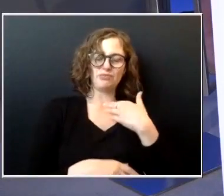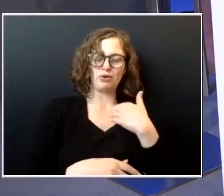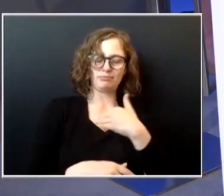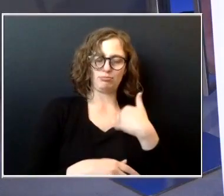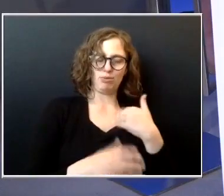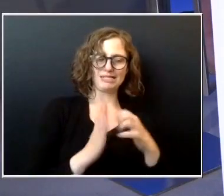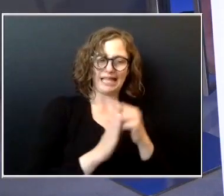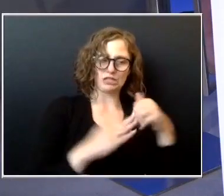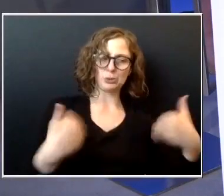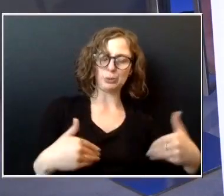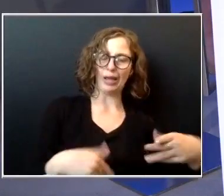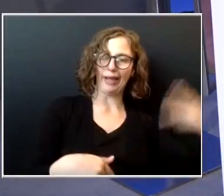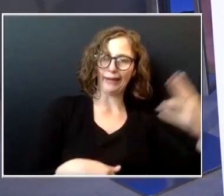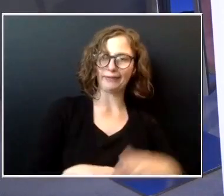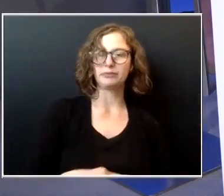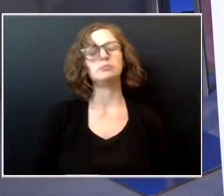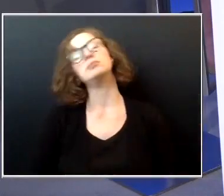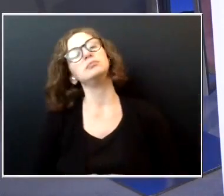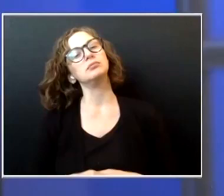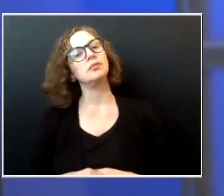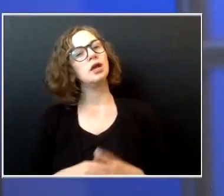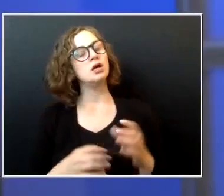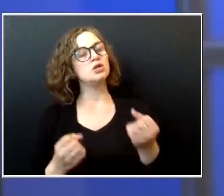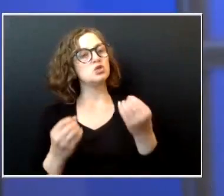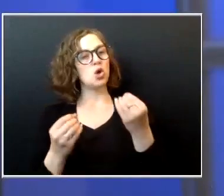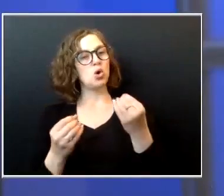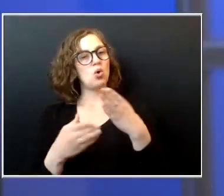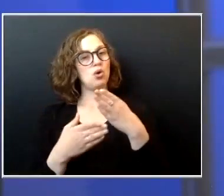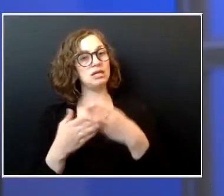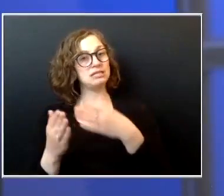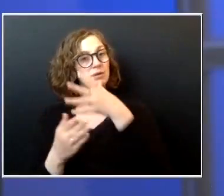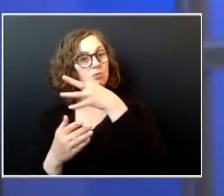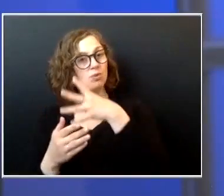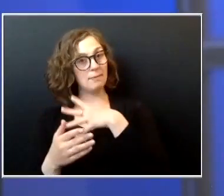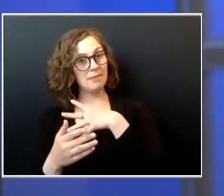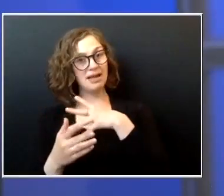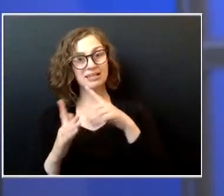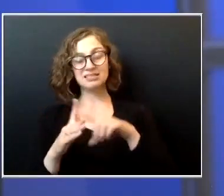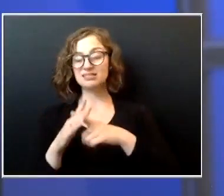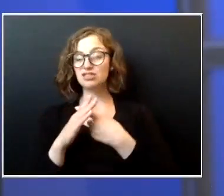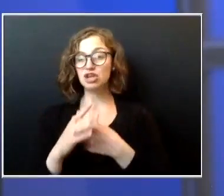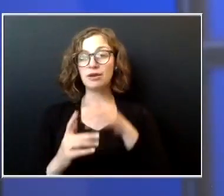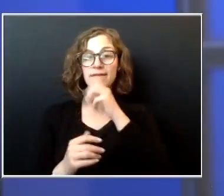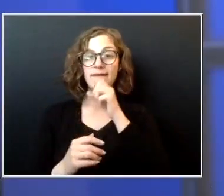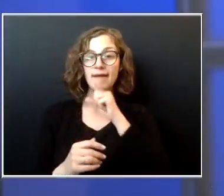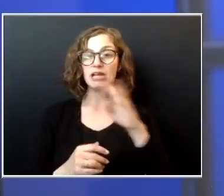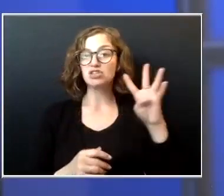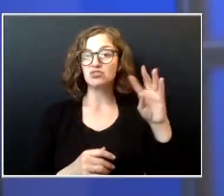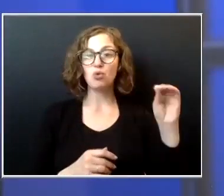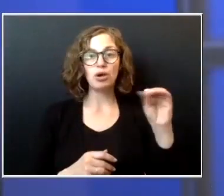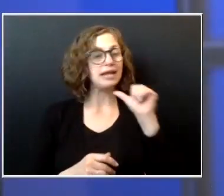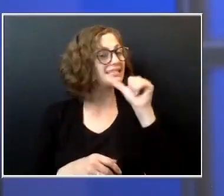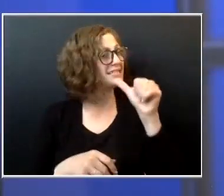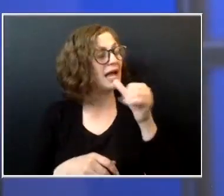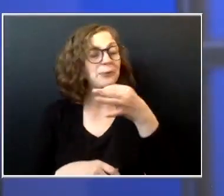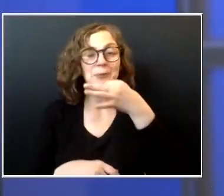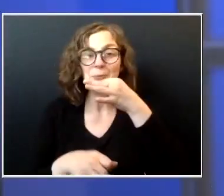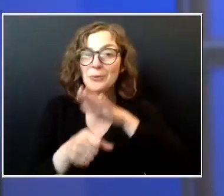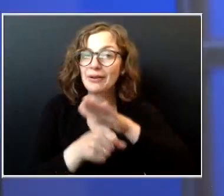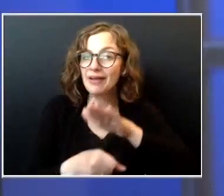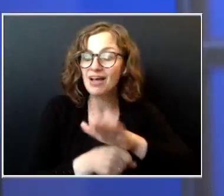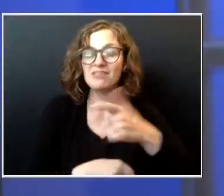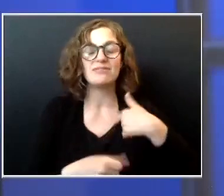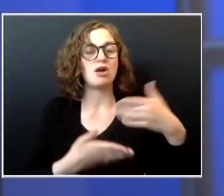their mammogram started? For some women, starting at age 40 is just not early enough. I recommend all patients have a breast cancer